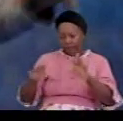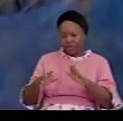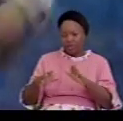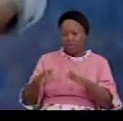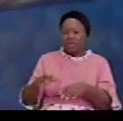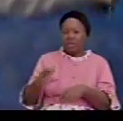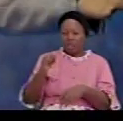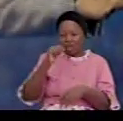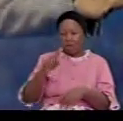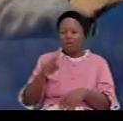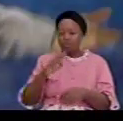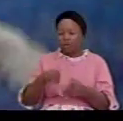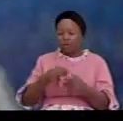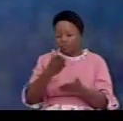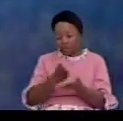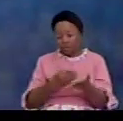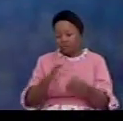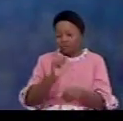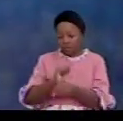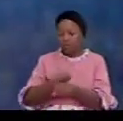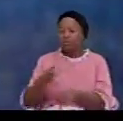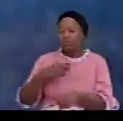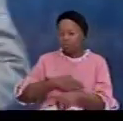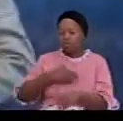the job. Can you complete it for me?